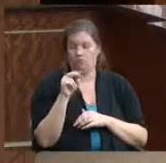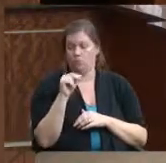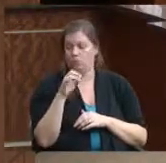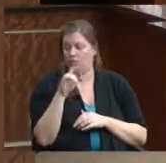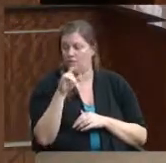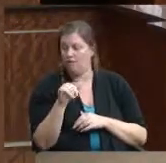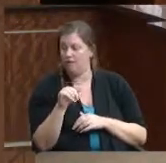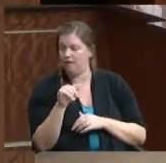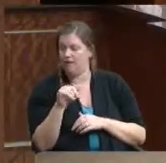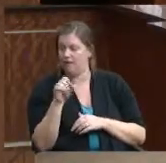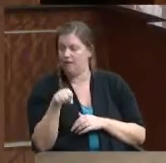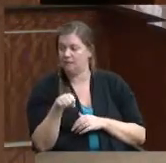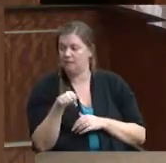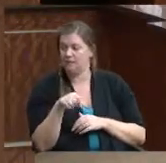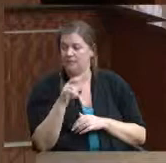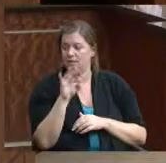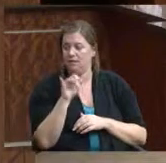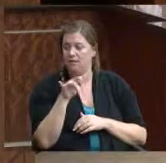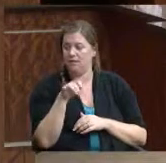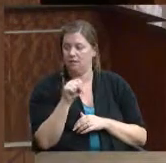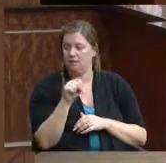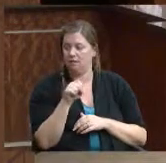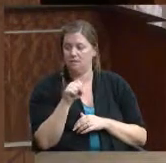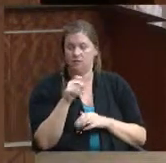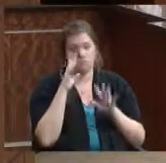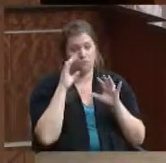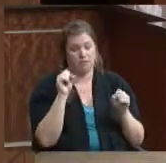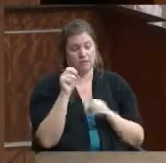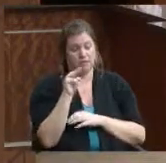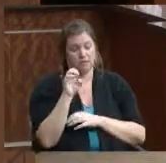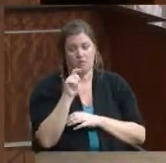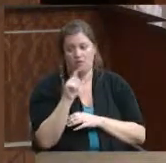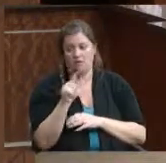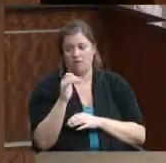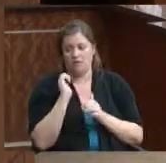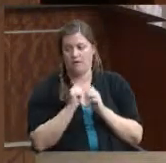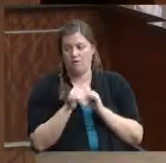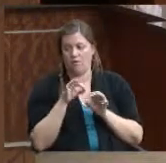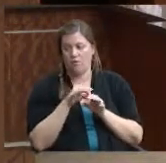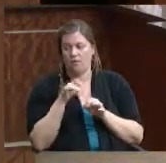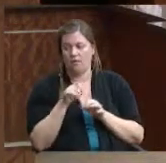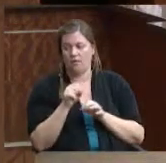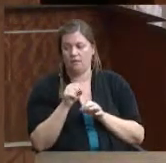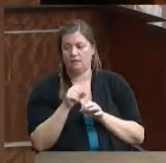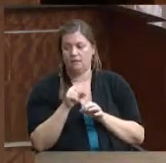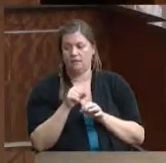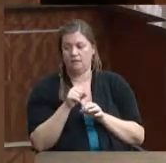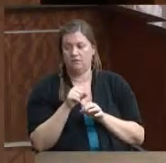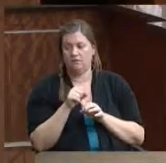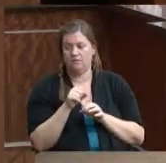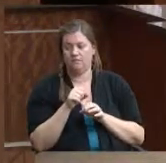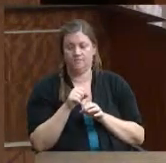Ms. Crary? Yes. Ms. Nicholas? Yes. President Smalls? I vote yes. Mayor Mel? I concur.